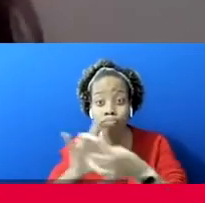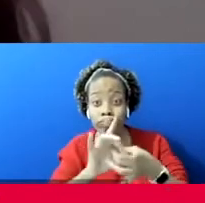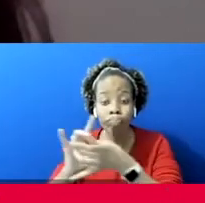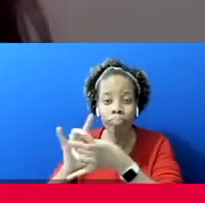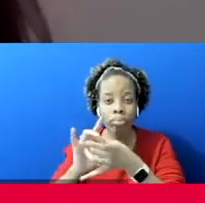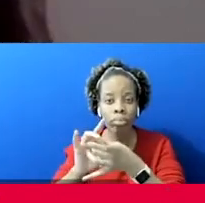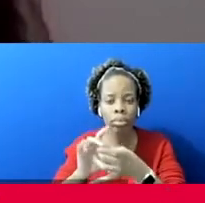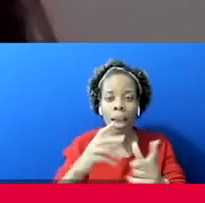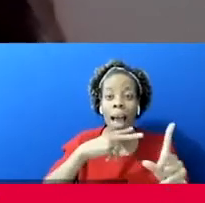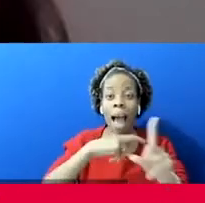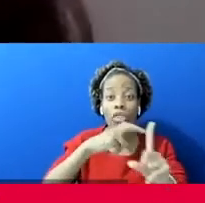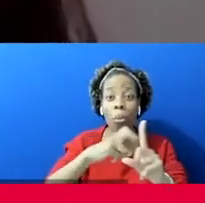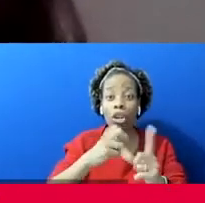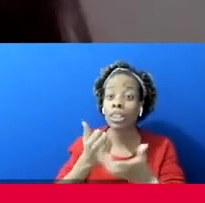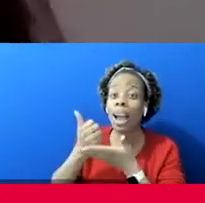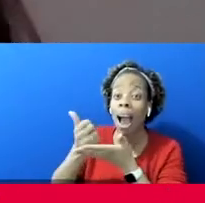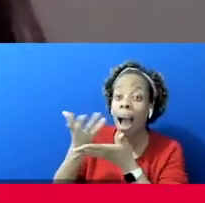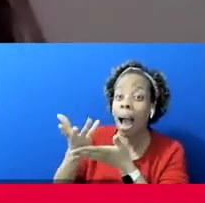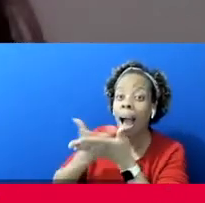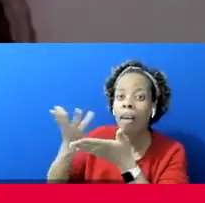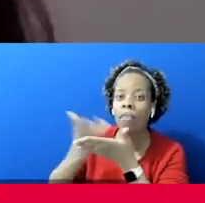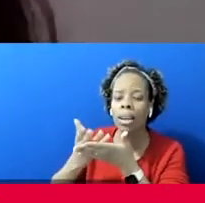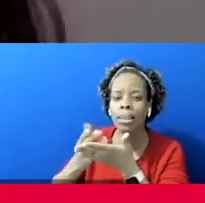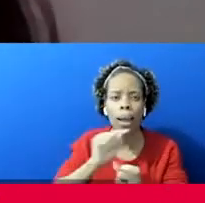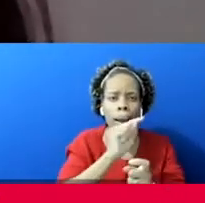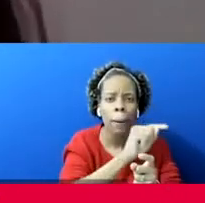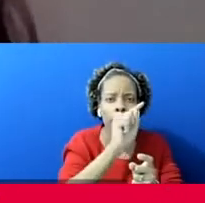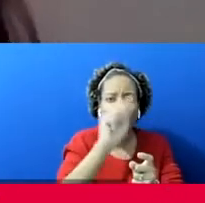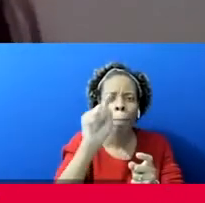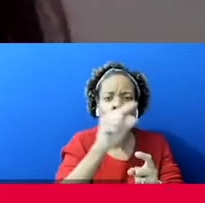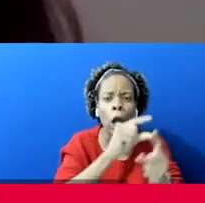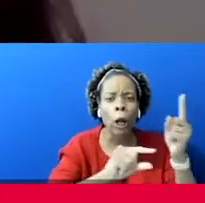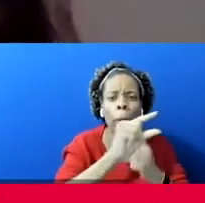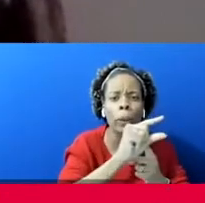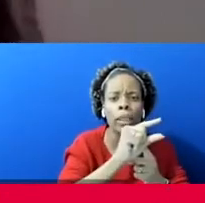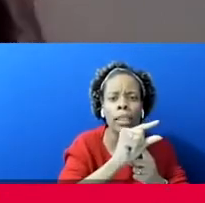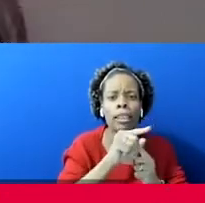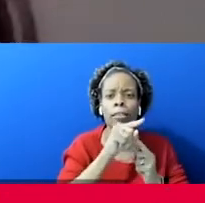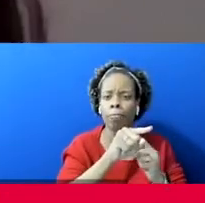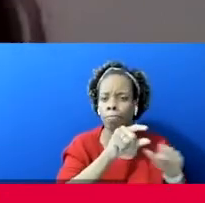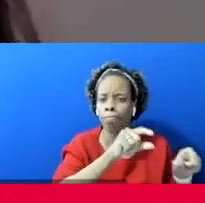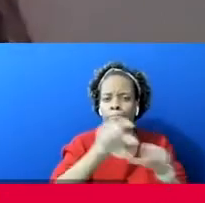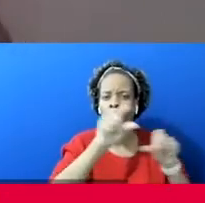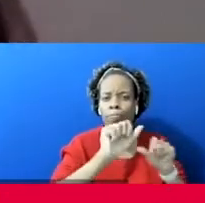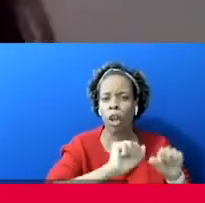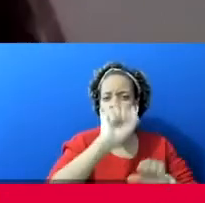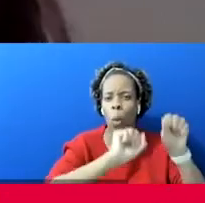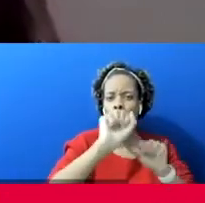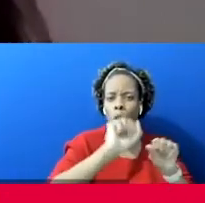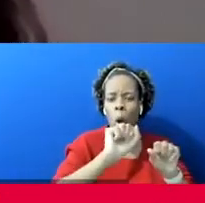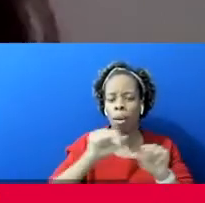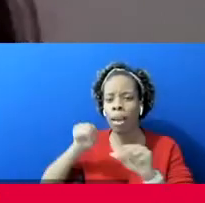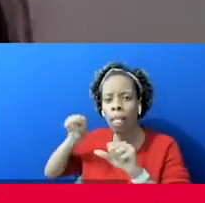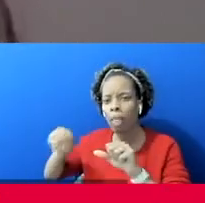who advise them and say, oh, this community in this country, they're self-sustainable, so you don't need to fund them. Or, oh, this country